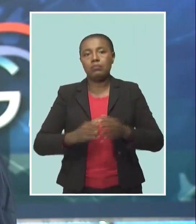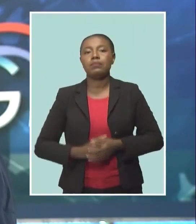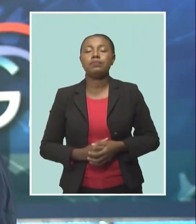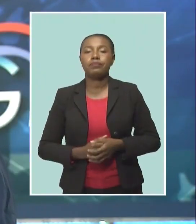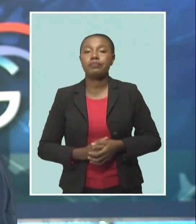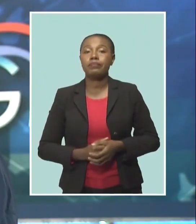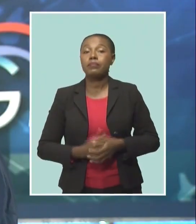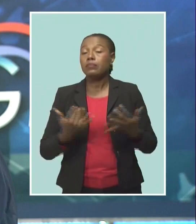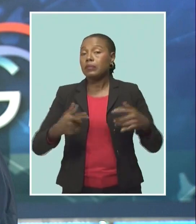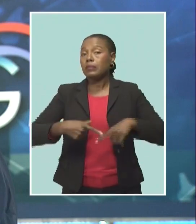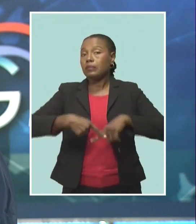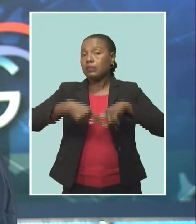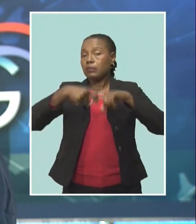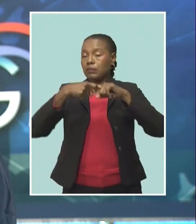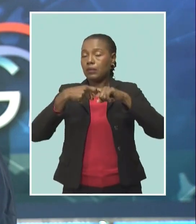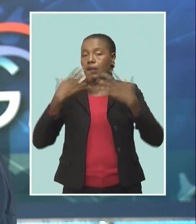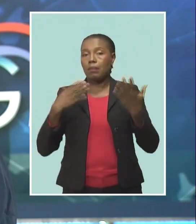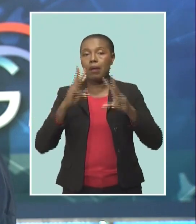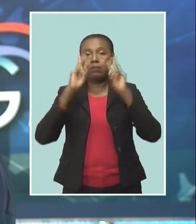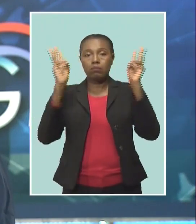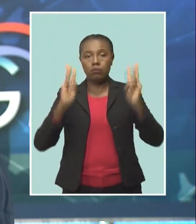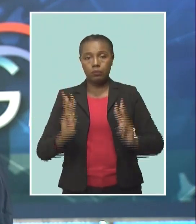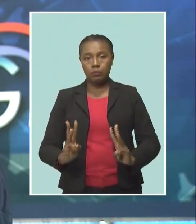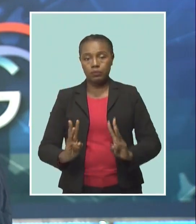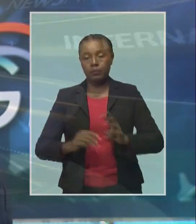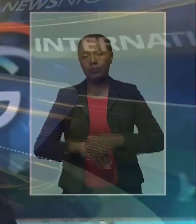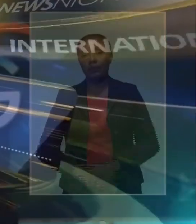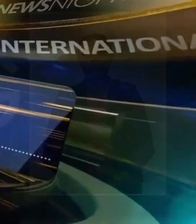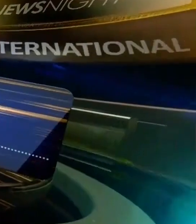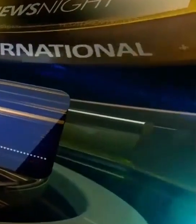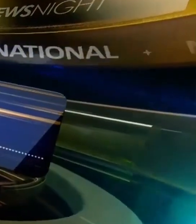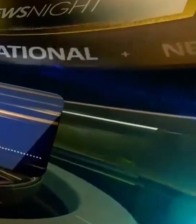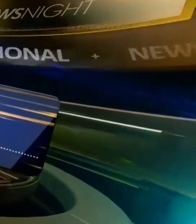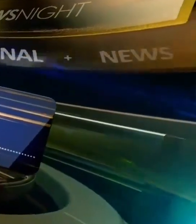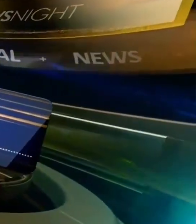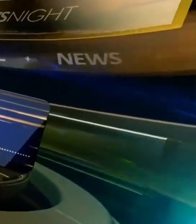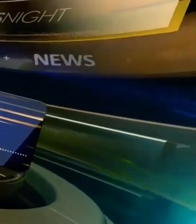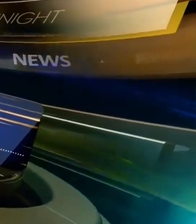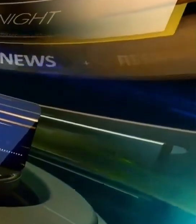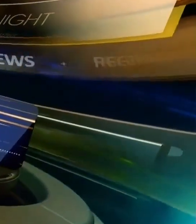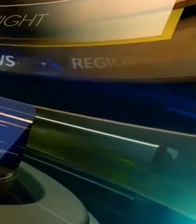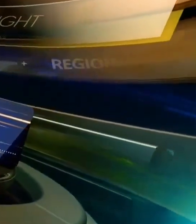We'll take a break here and come back with the weather with Carrie-Ann O'Neill.